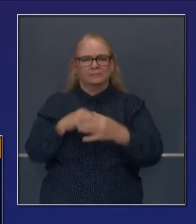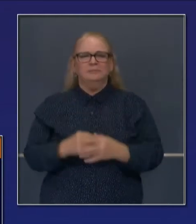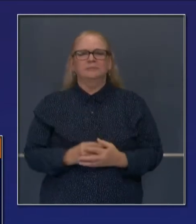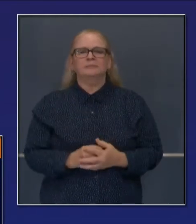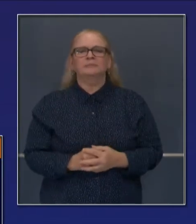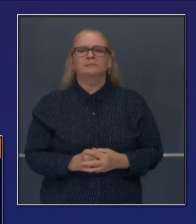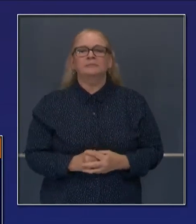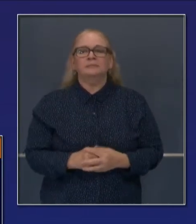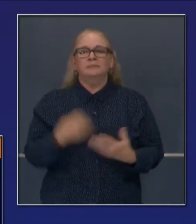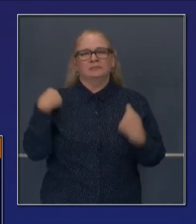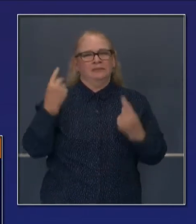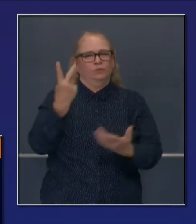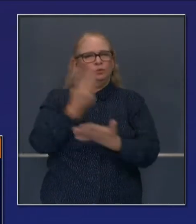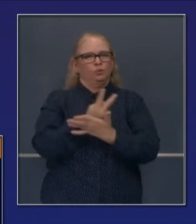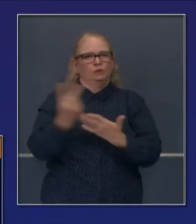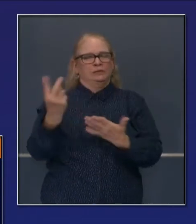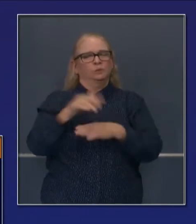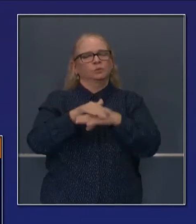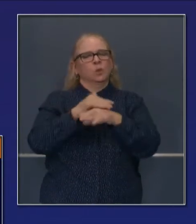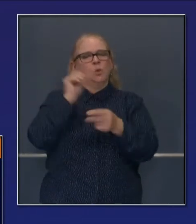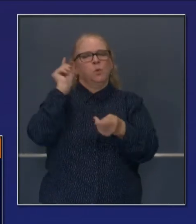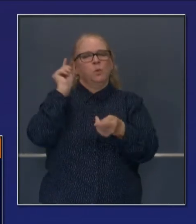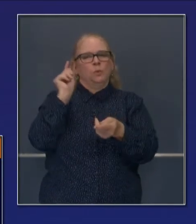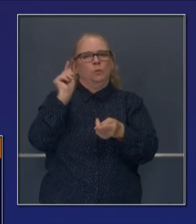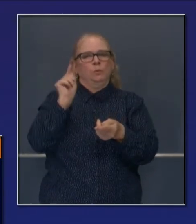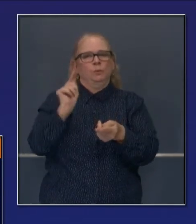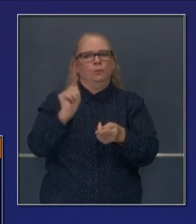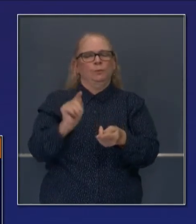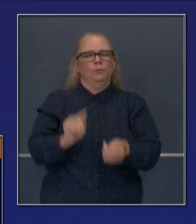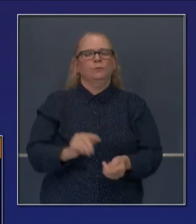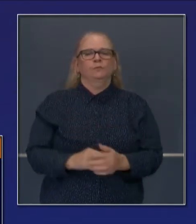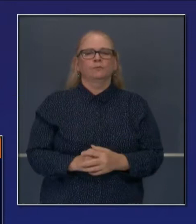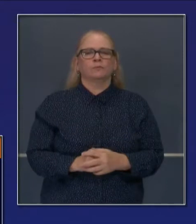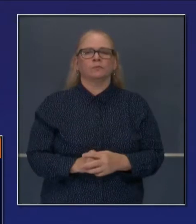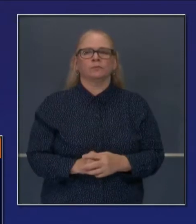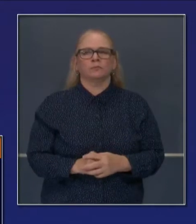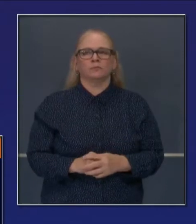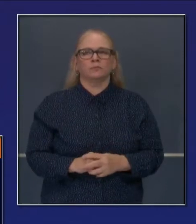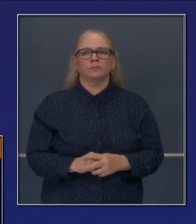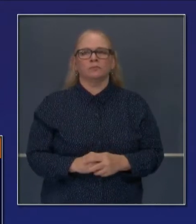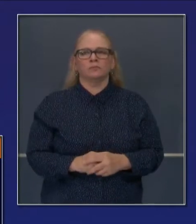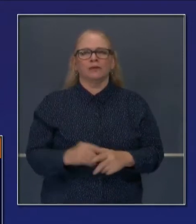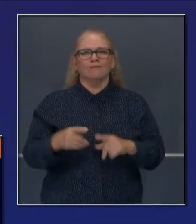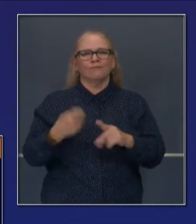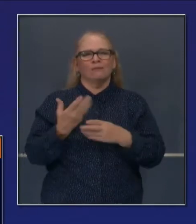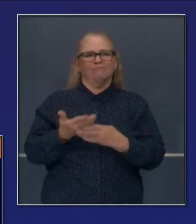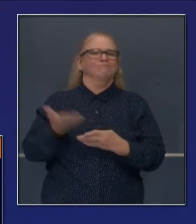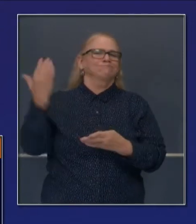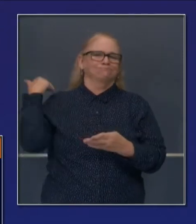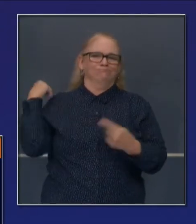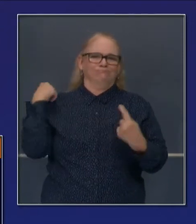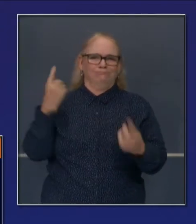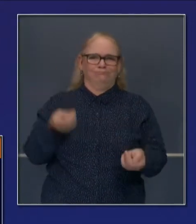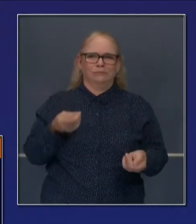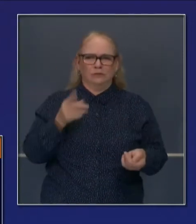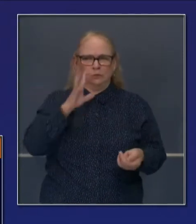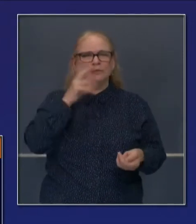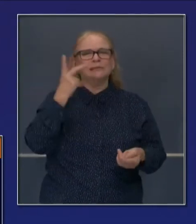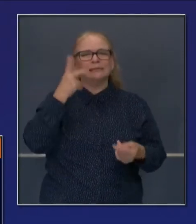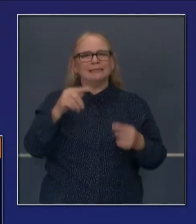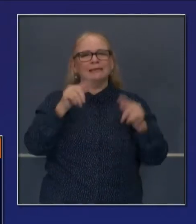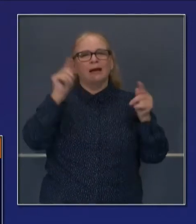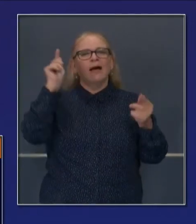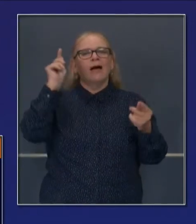weeks. You'll recall in previous slides going back the last number of weeks, we've seen decreases, 14-day